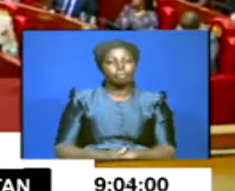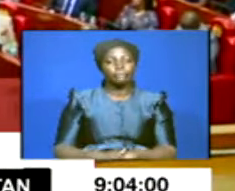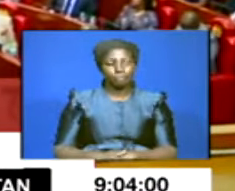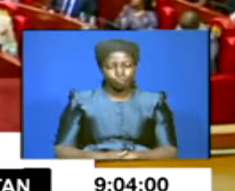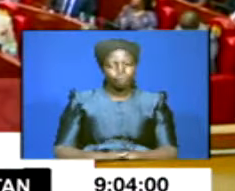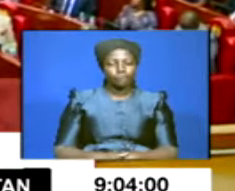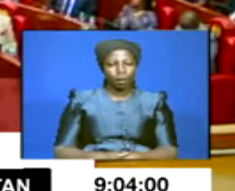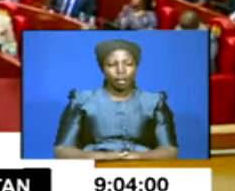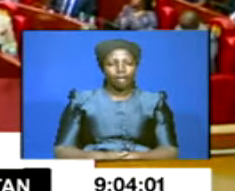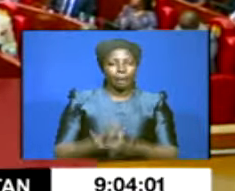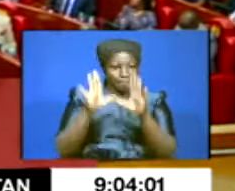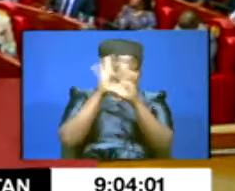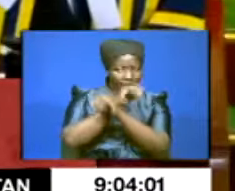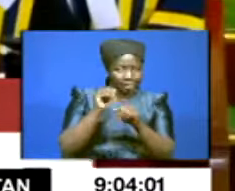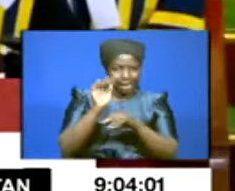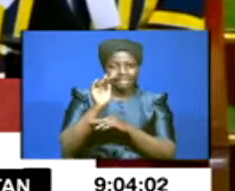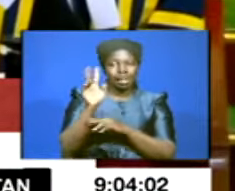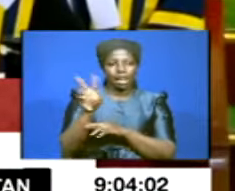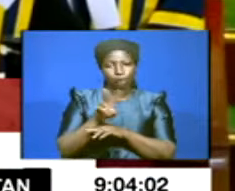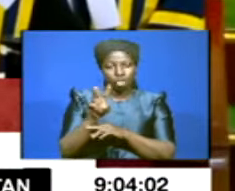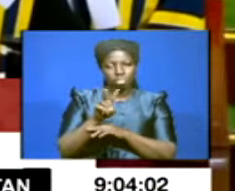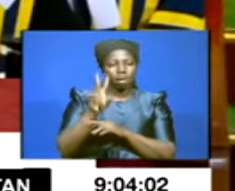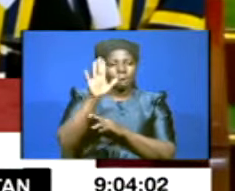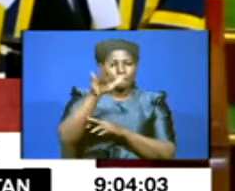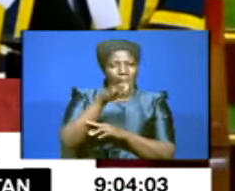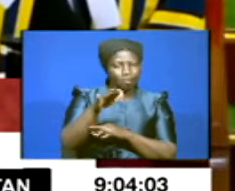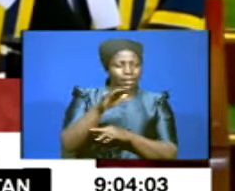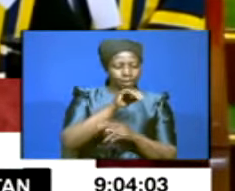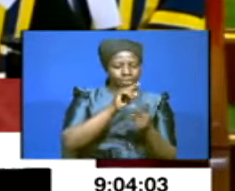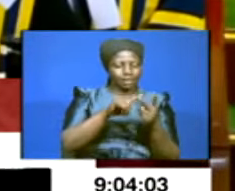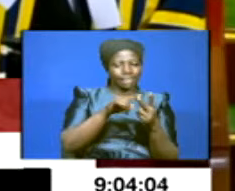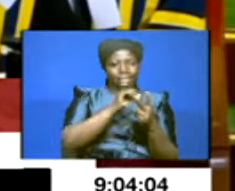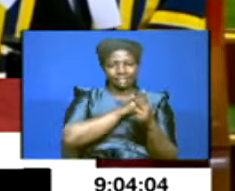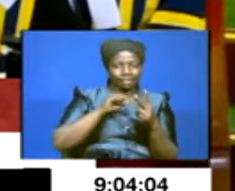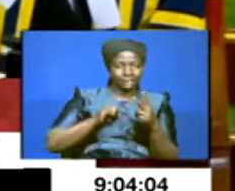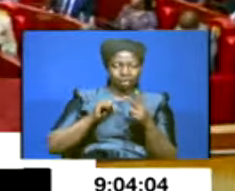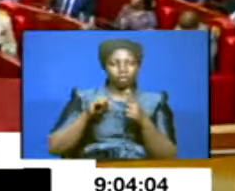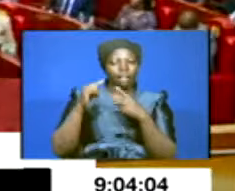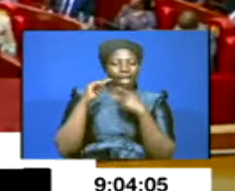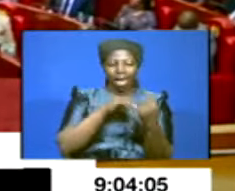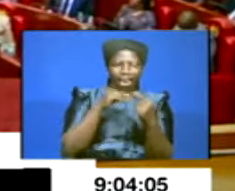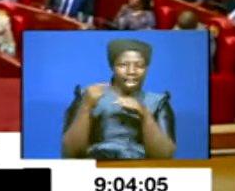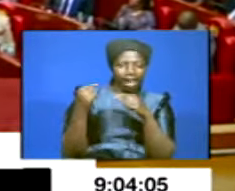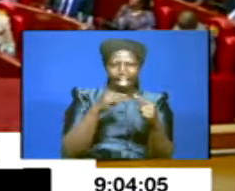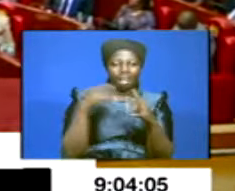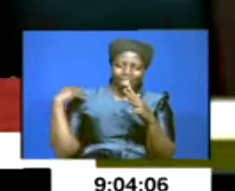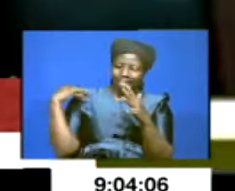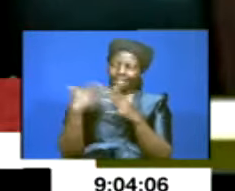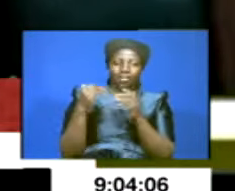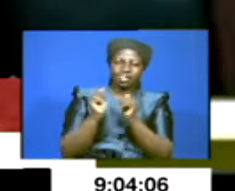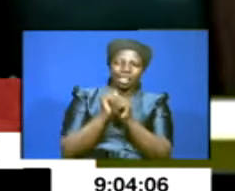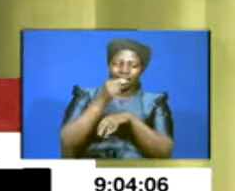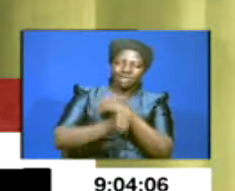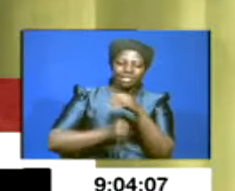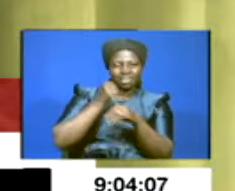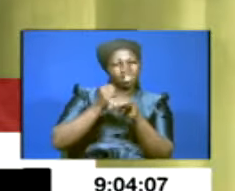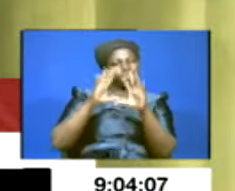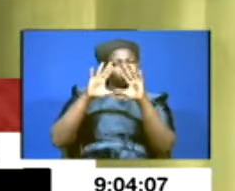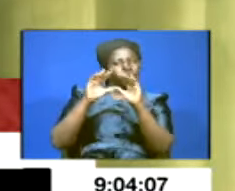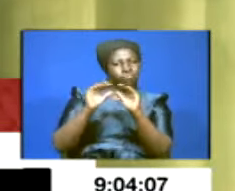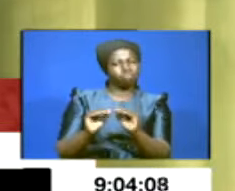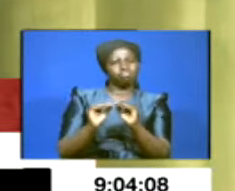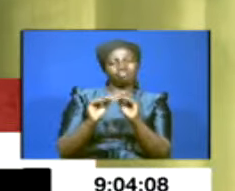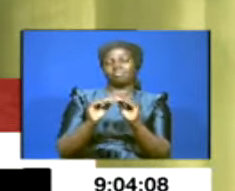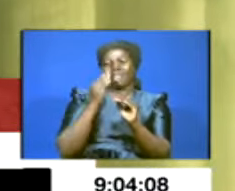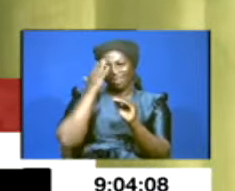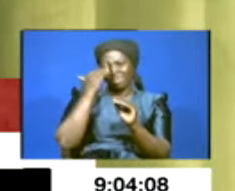state calling on both houses to put to an end the rivalry that has existed for the past 10 years, leading to the Senate moving to court. I want